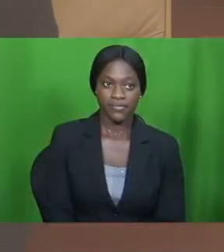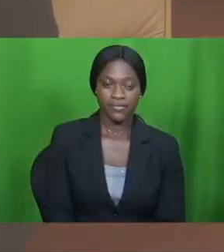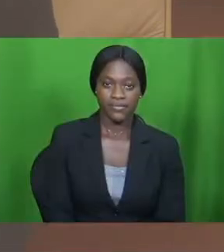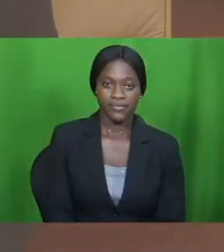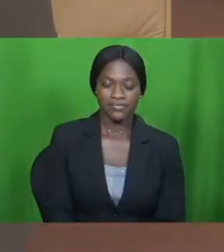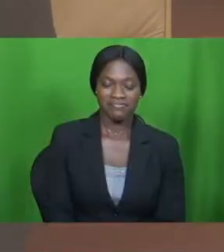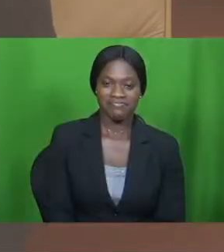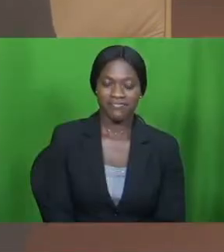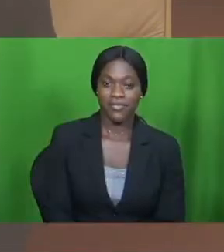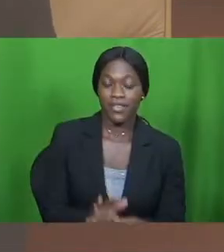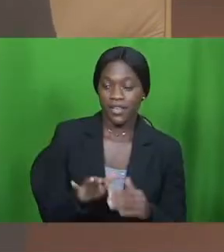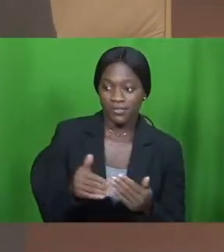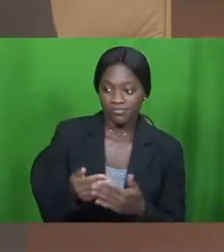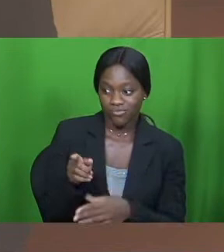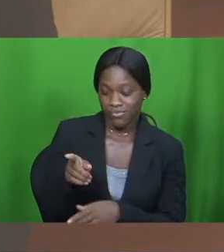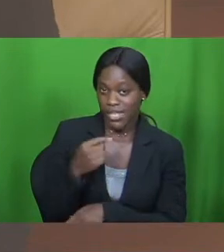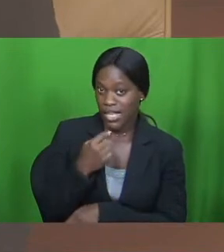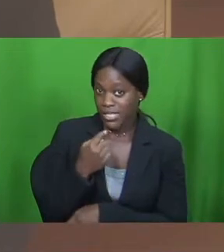well acknowledged,